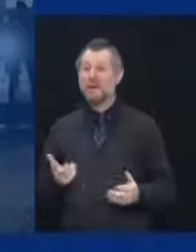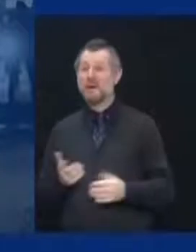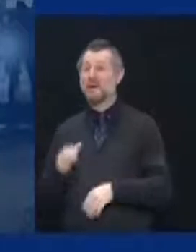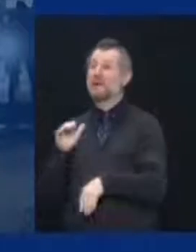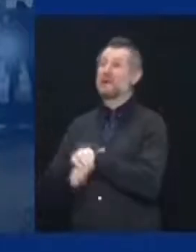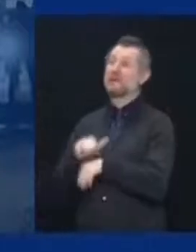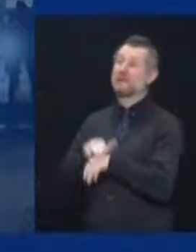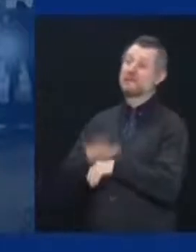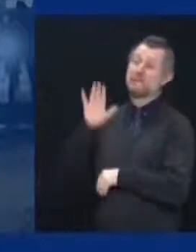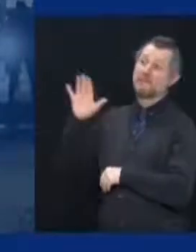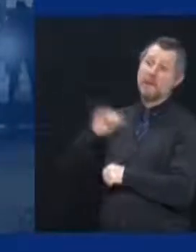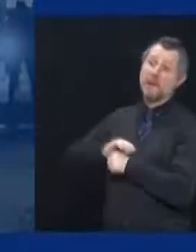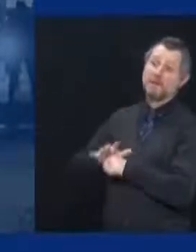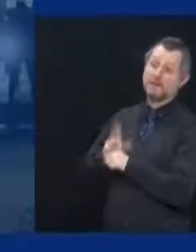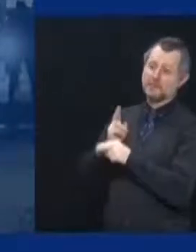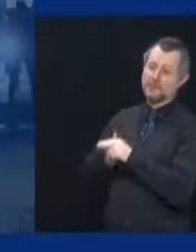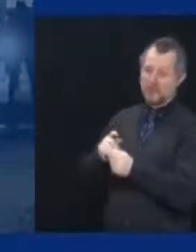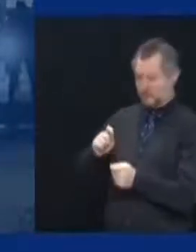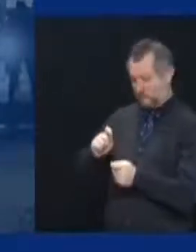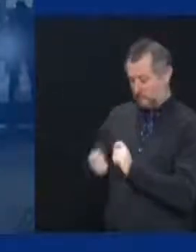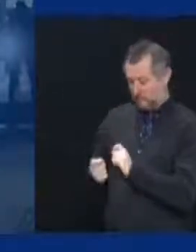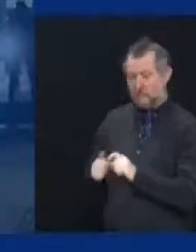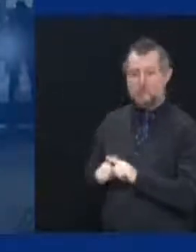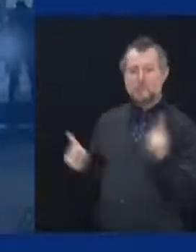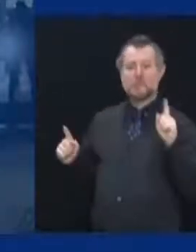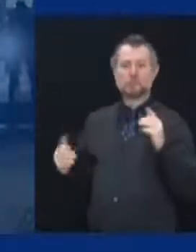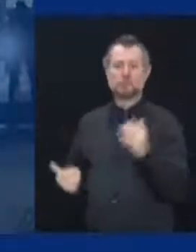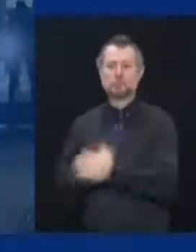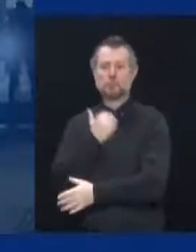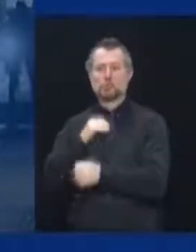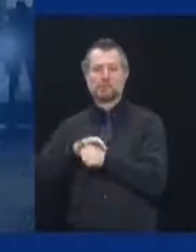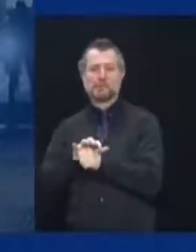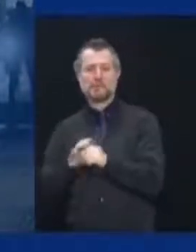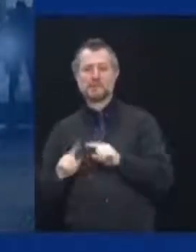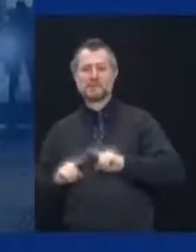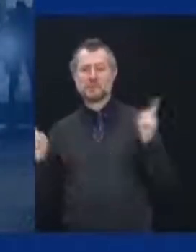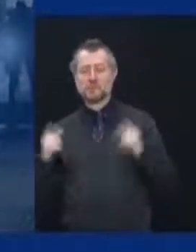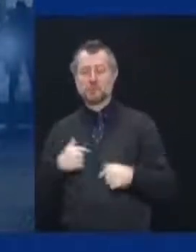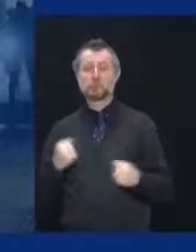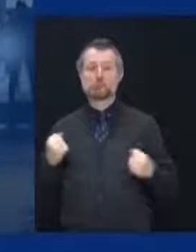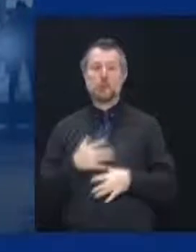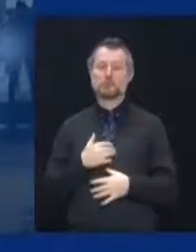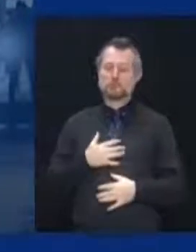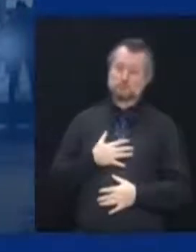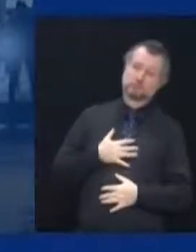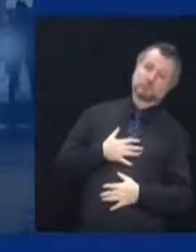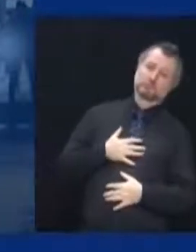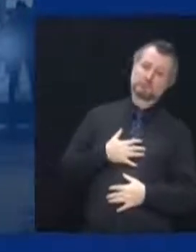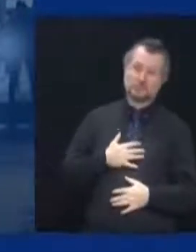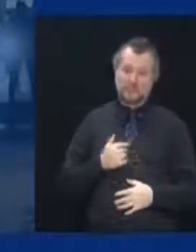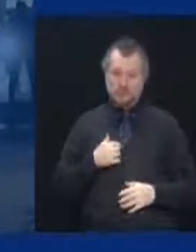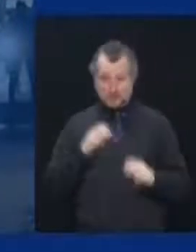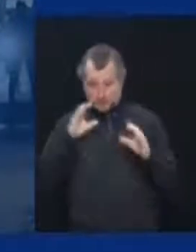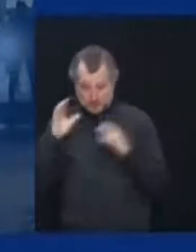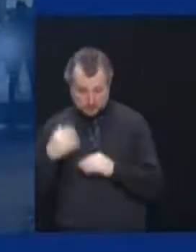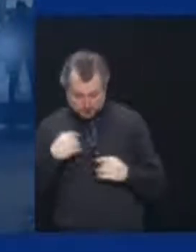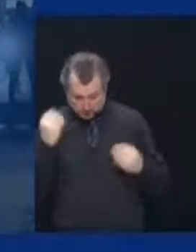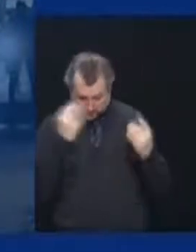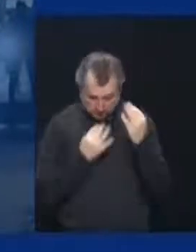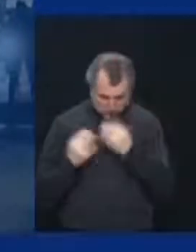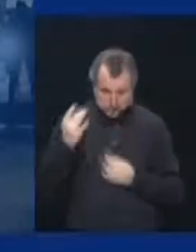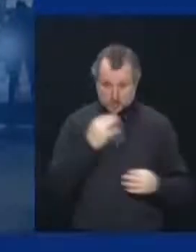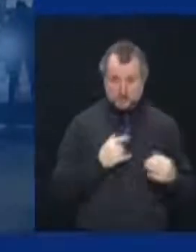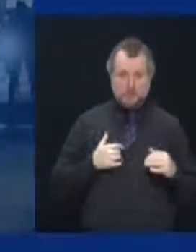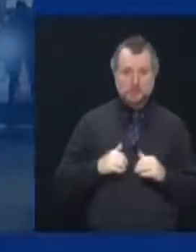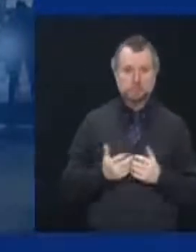frightening. One of the things that keeps me up at night. The other thing is a possible new